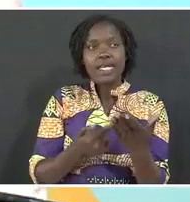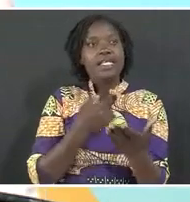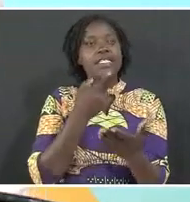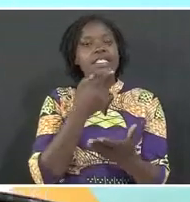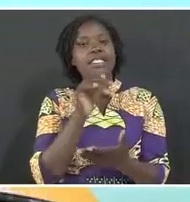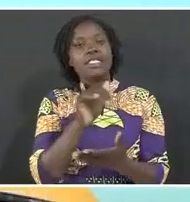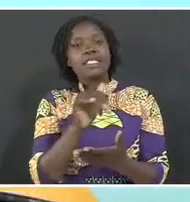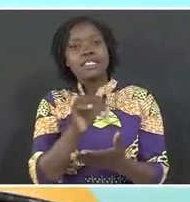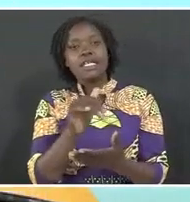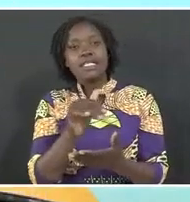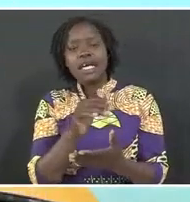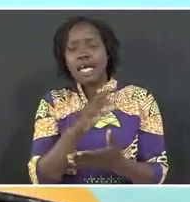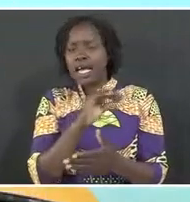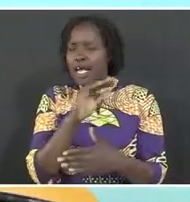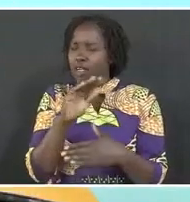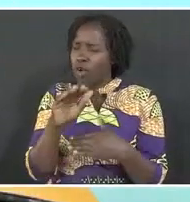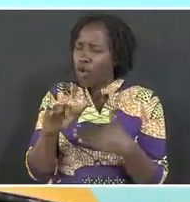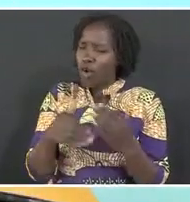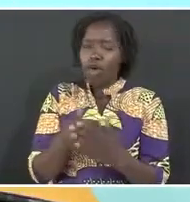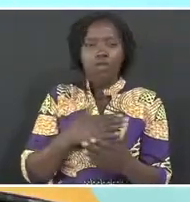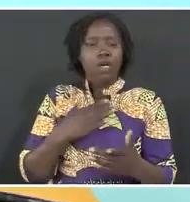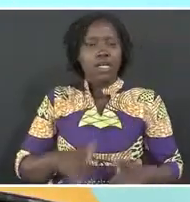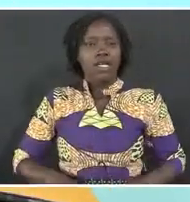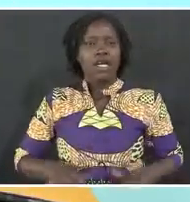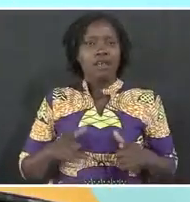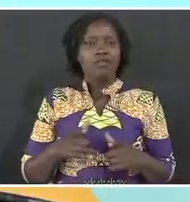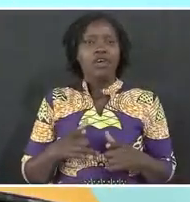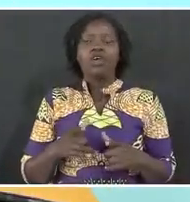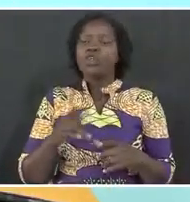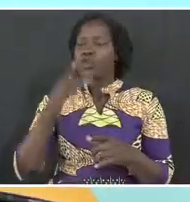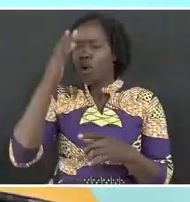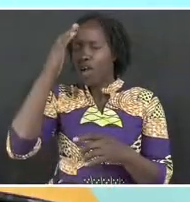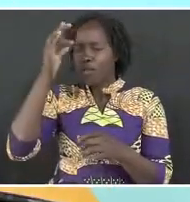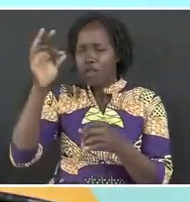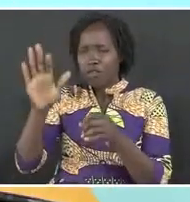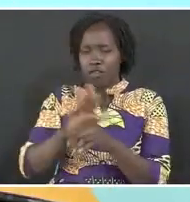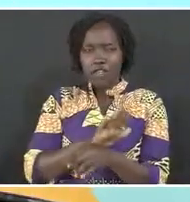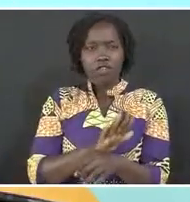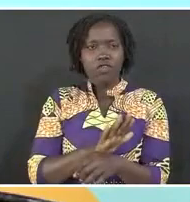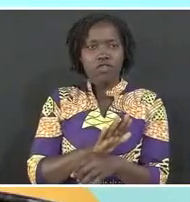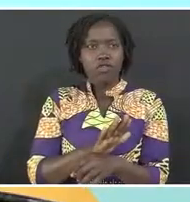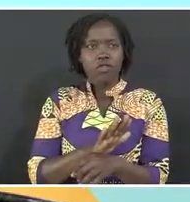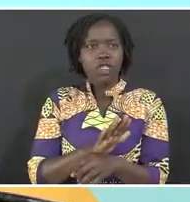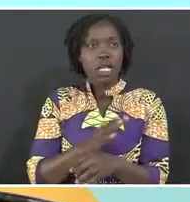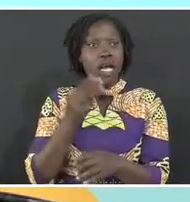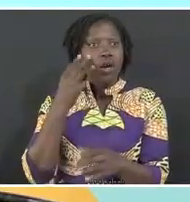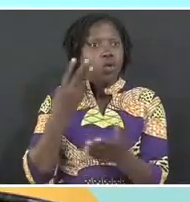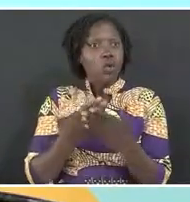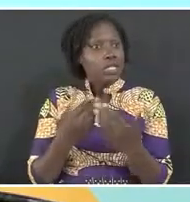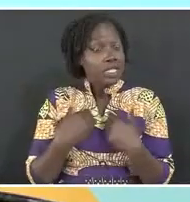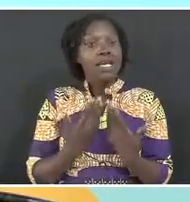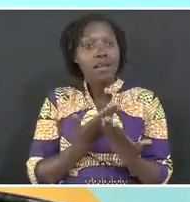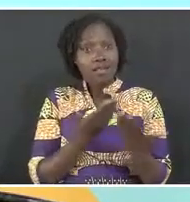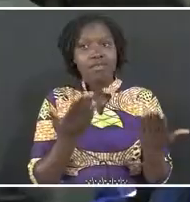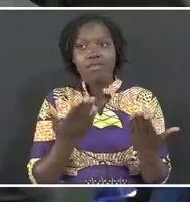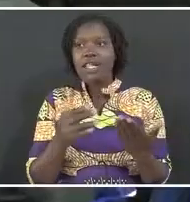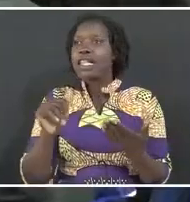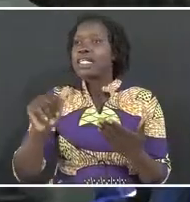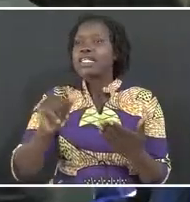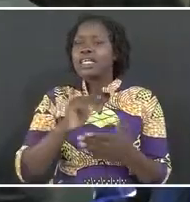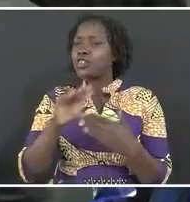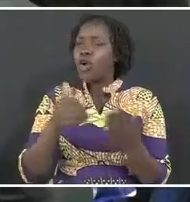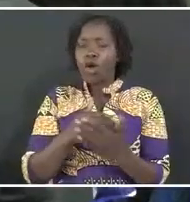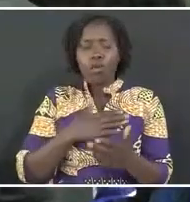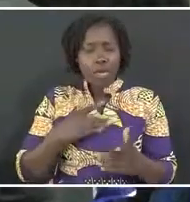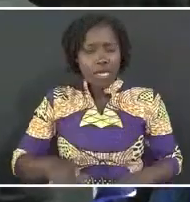says, and all my life you have been faithful. Can I have a witness? All my